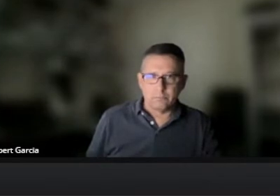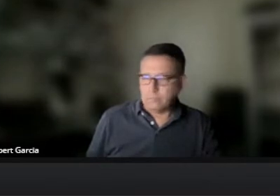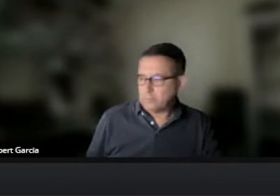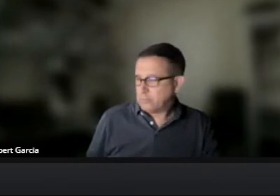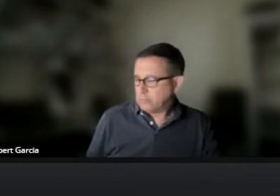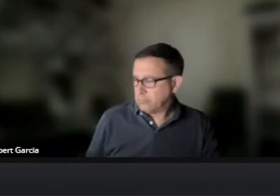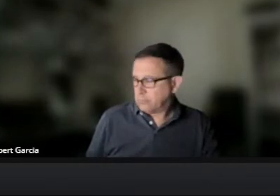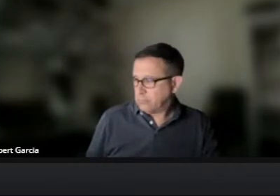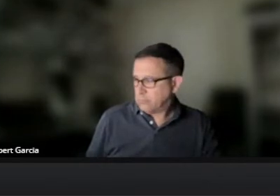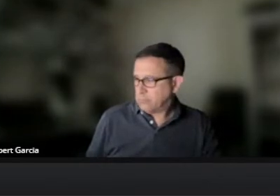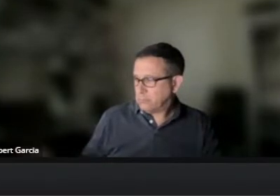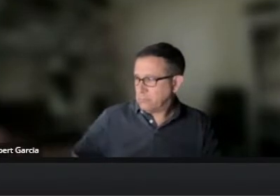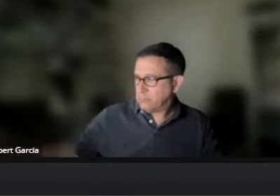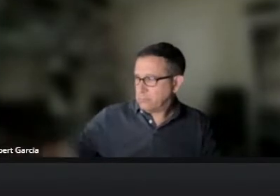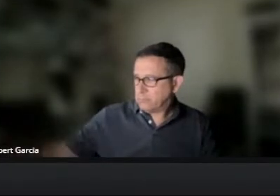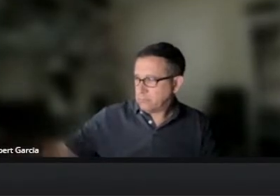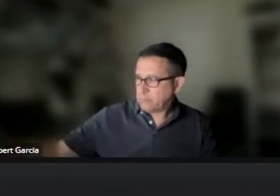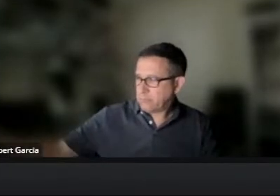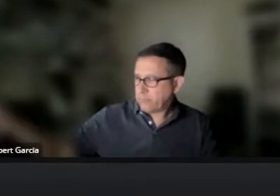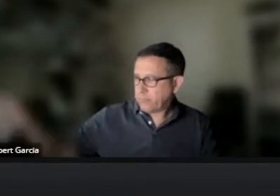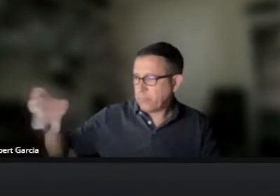that? Please. Okay,